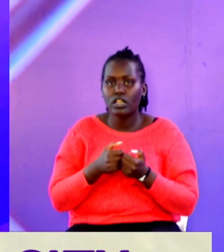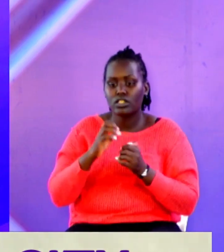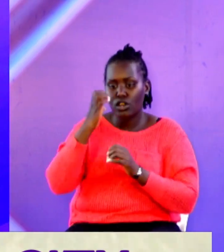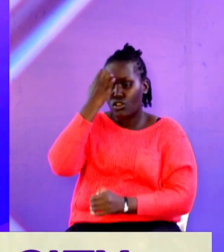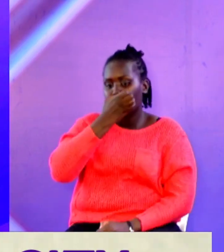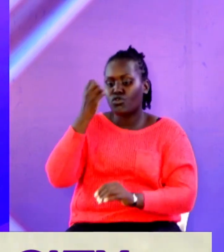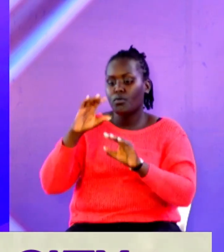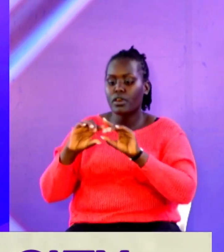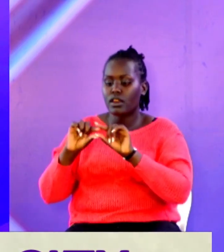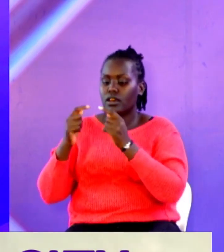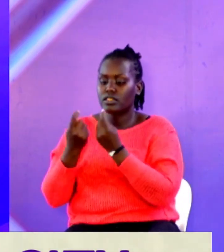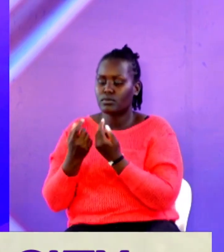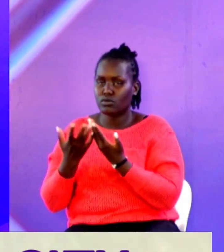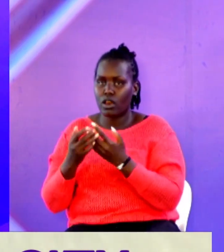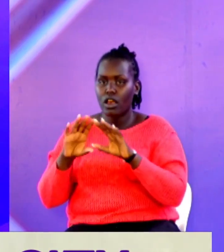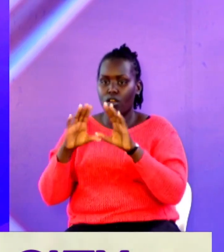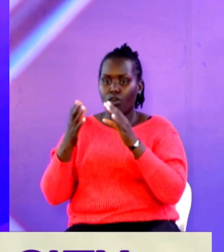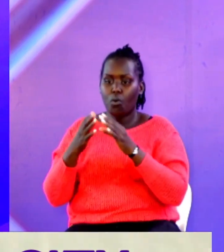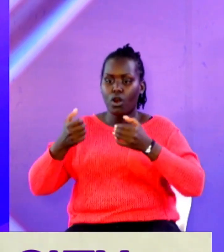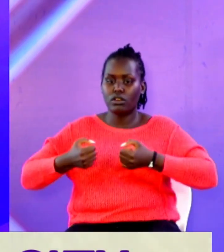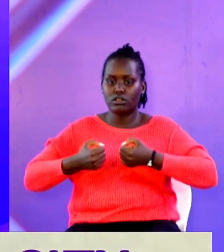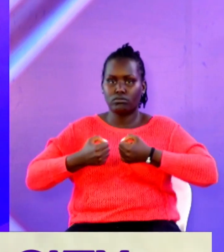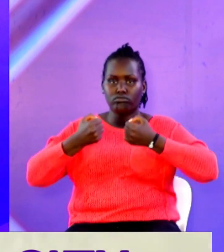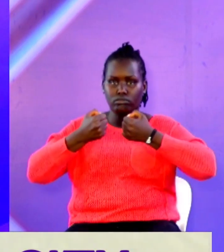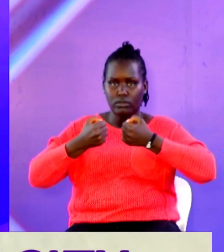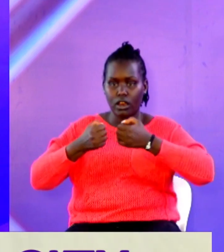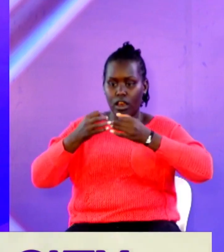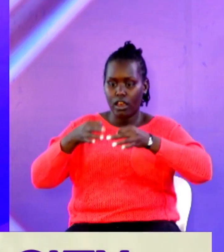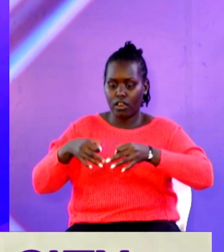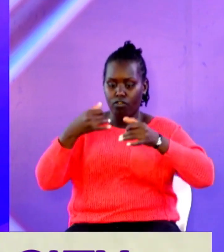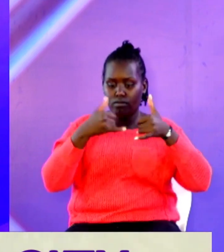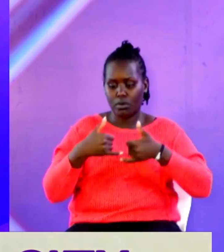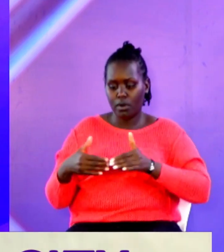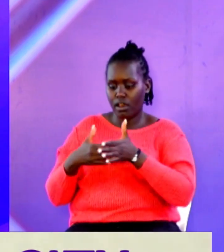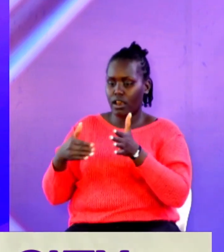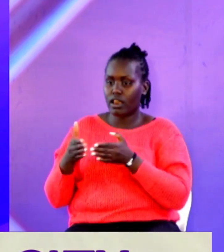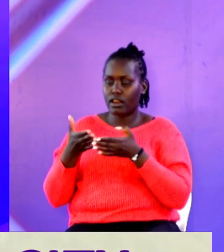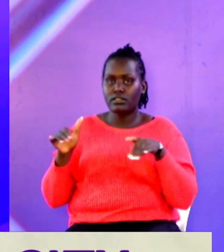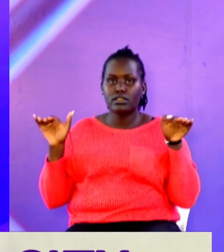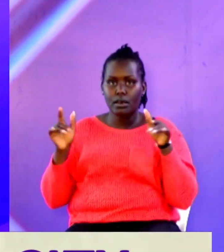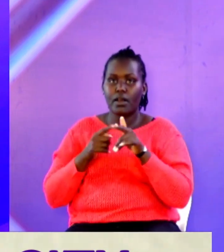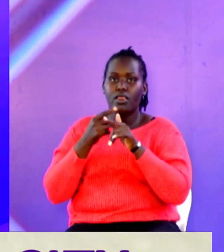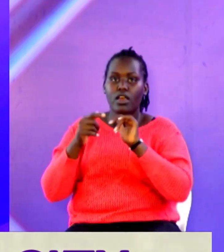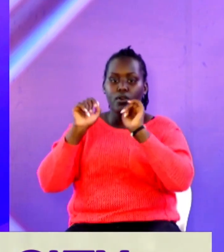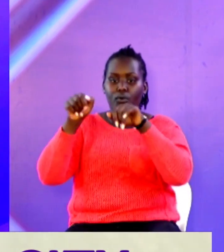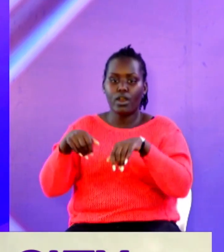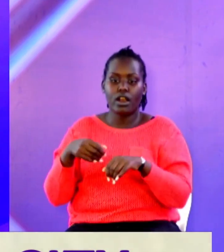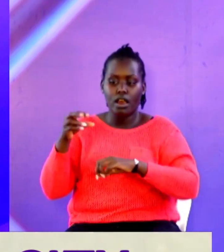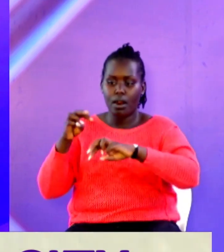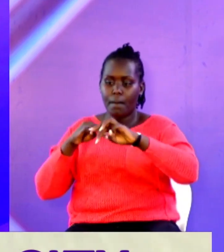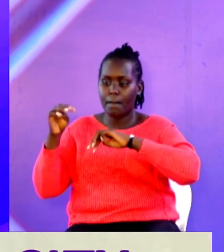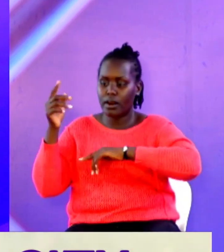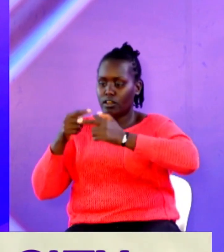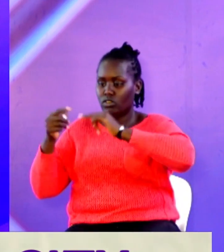clubs in the World Cup. And then if we play against Zambia, there we can manage a win. And then